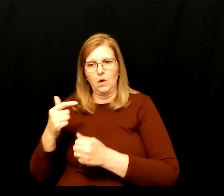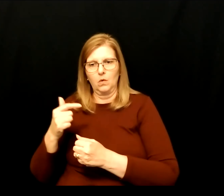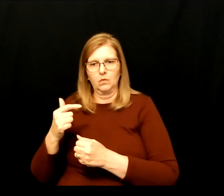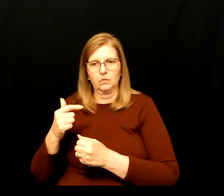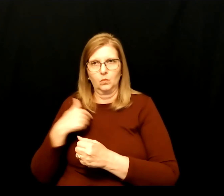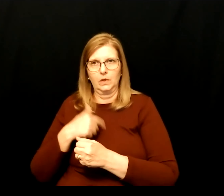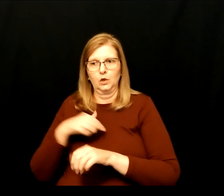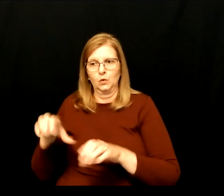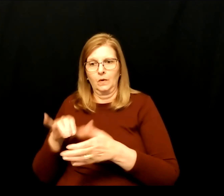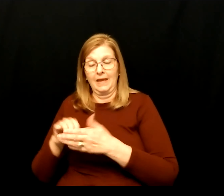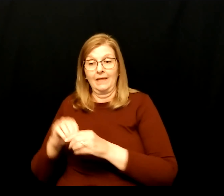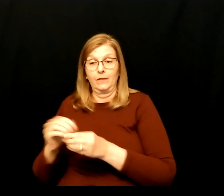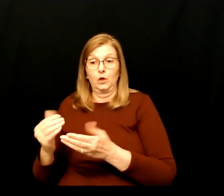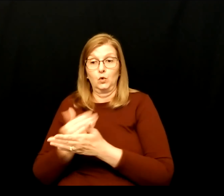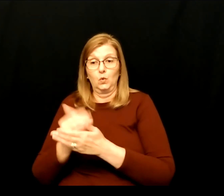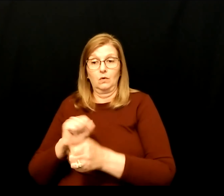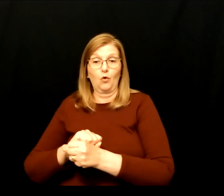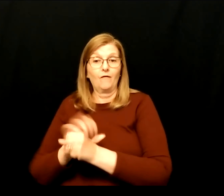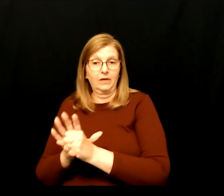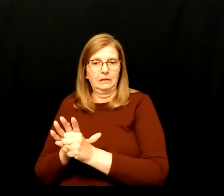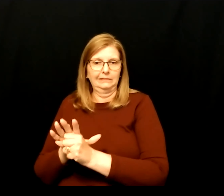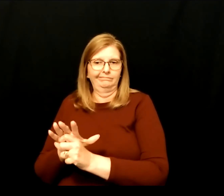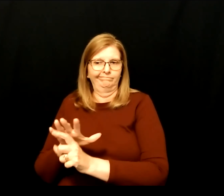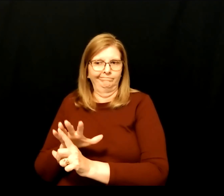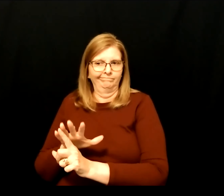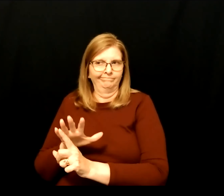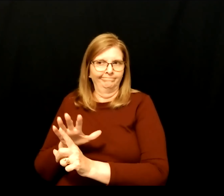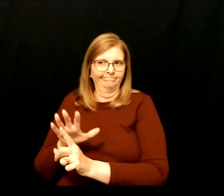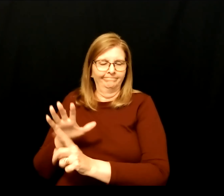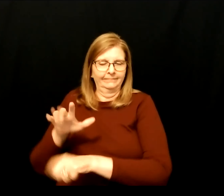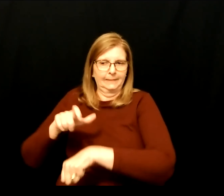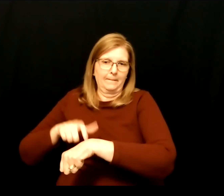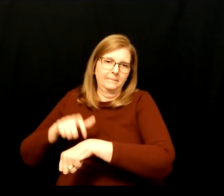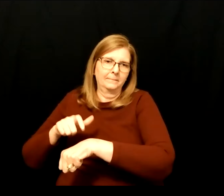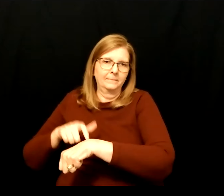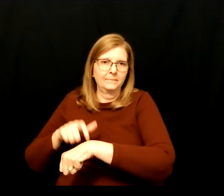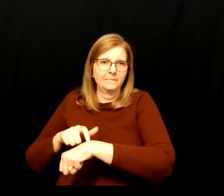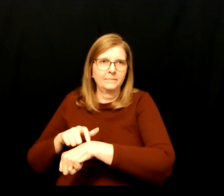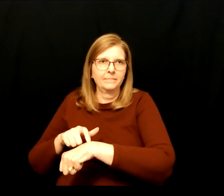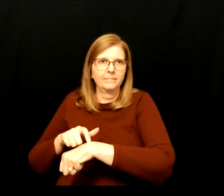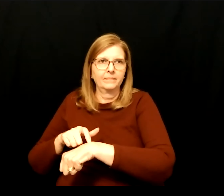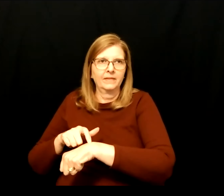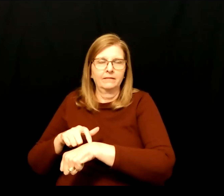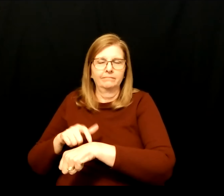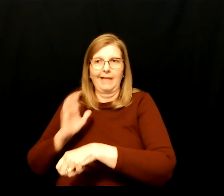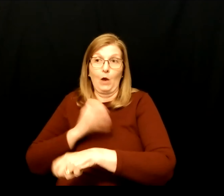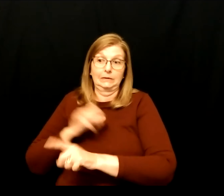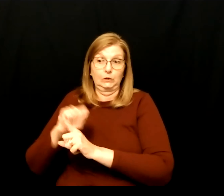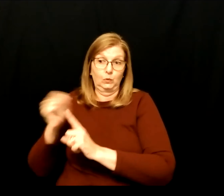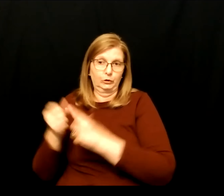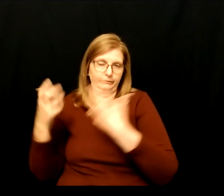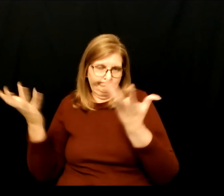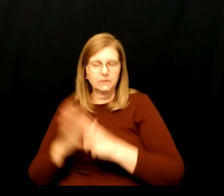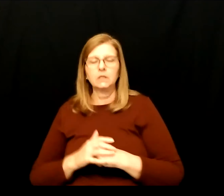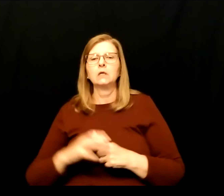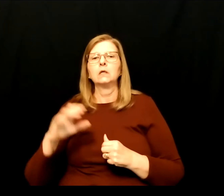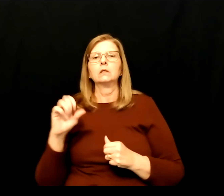that in the new COVID time of our situation. So